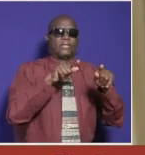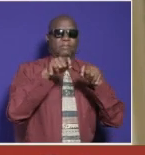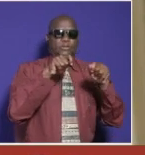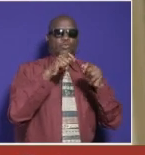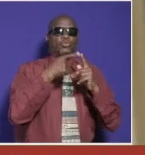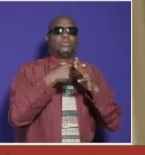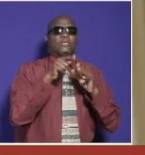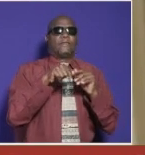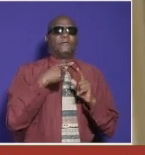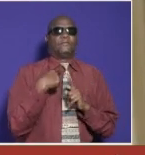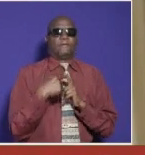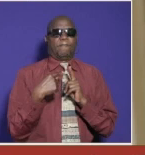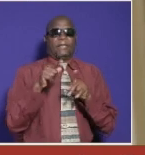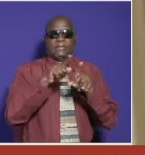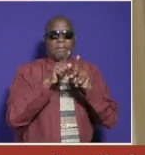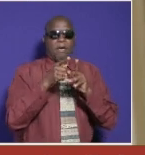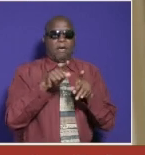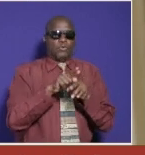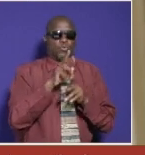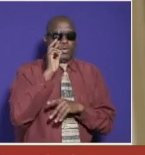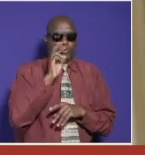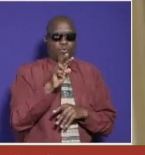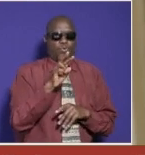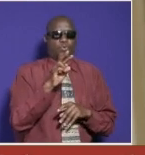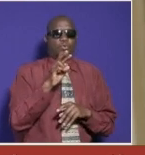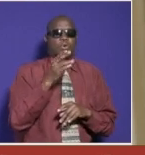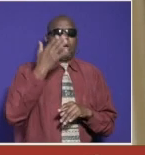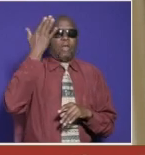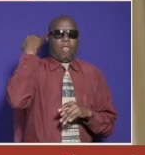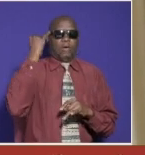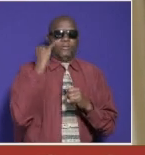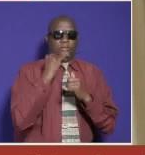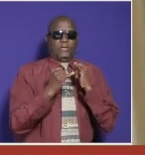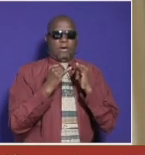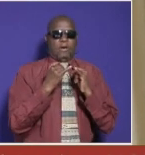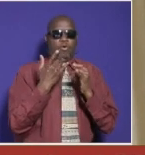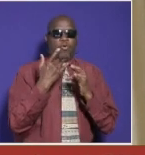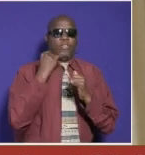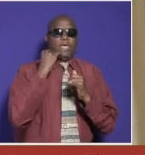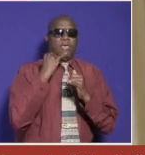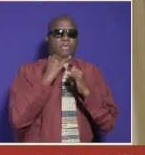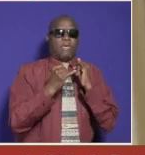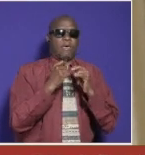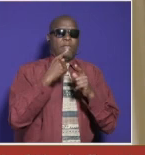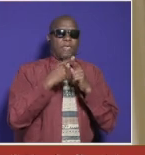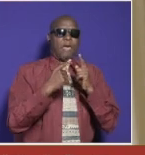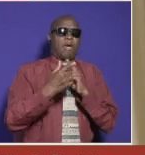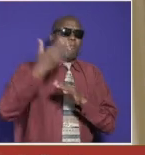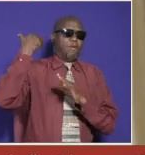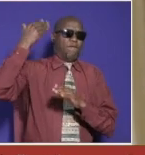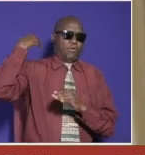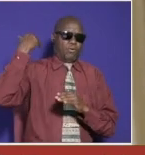year. Even as we look on last year, the year before, all the way to